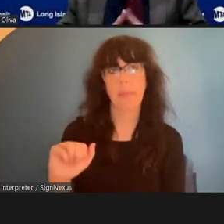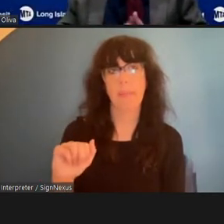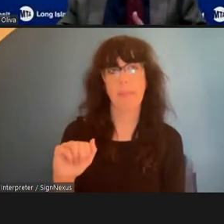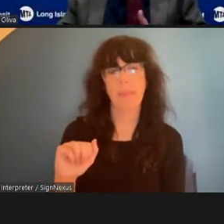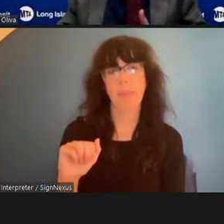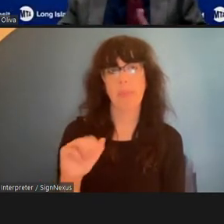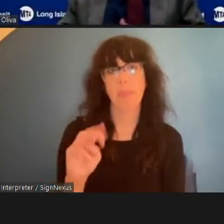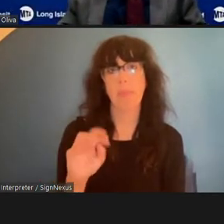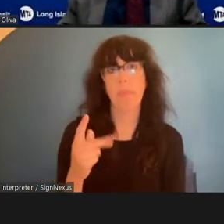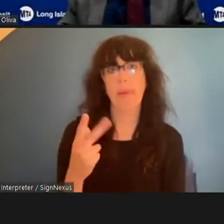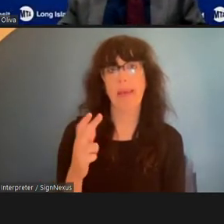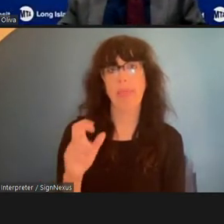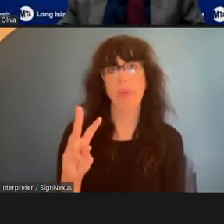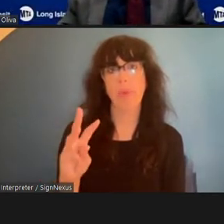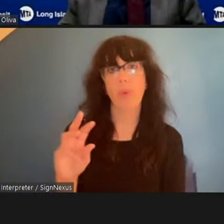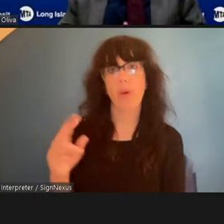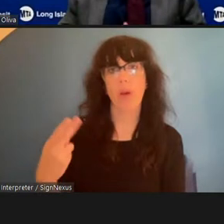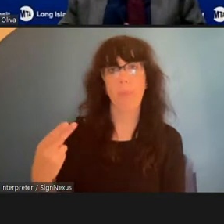matthew hopkins